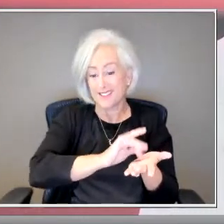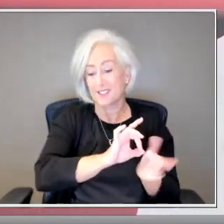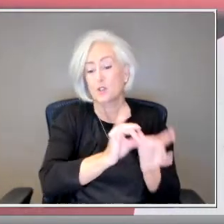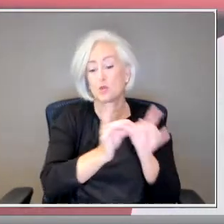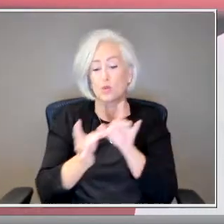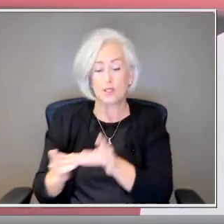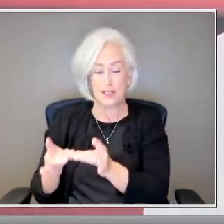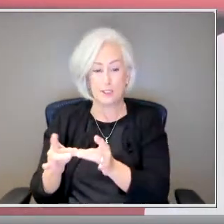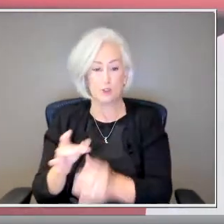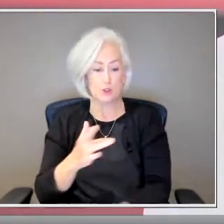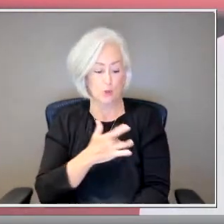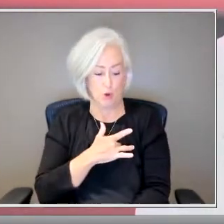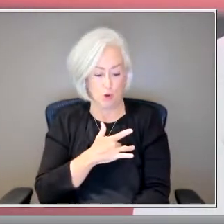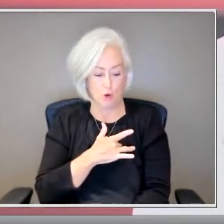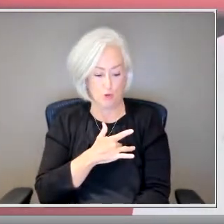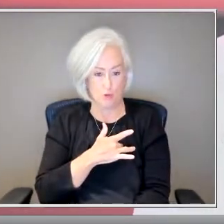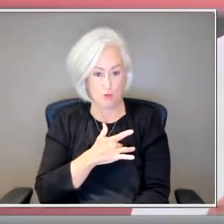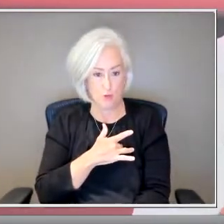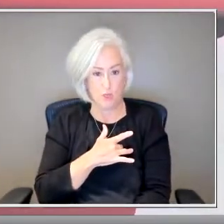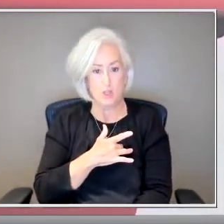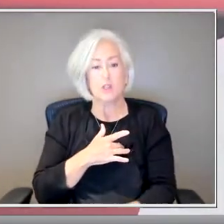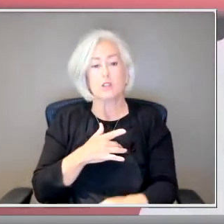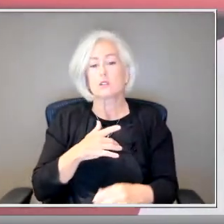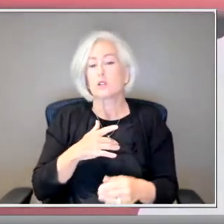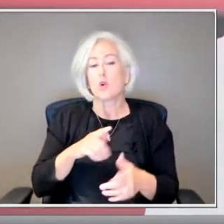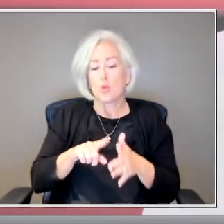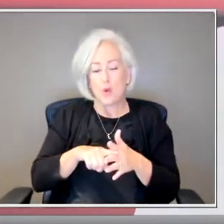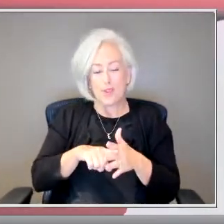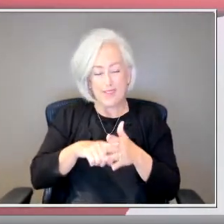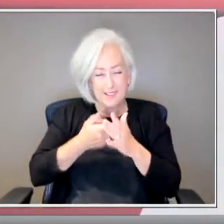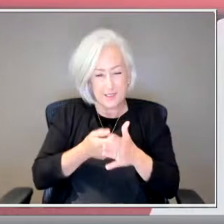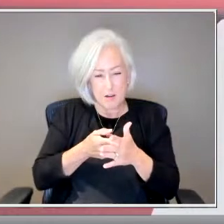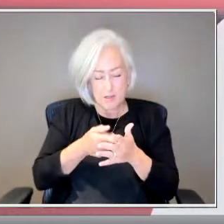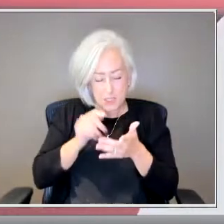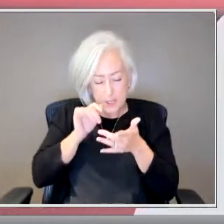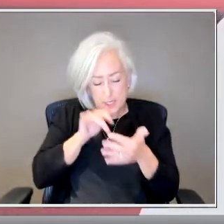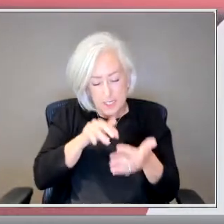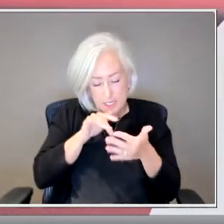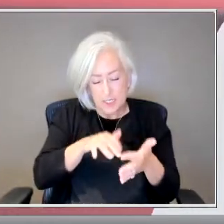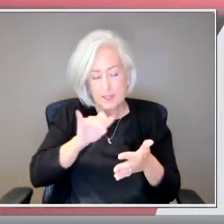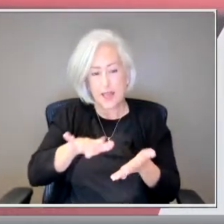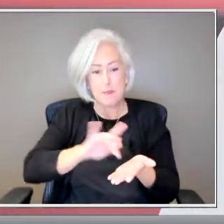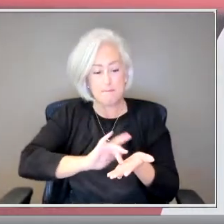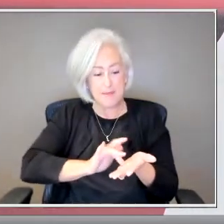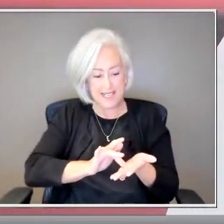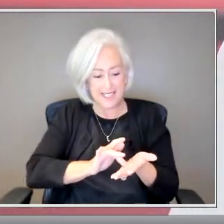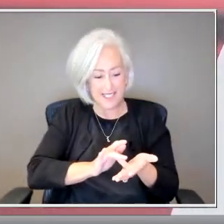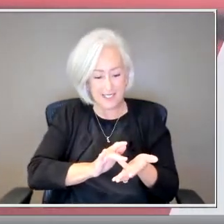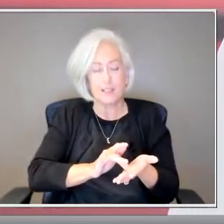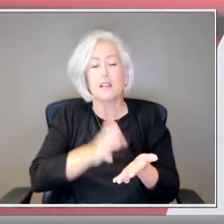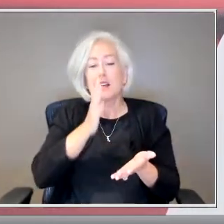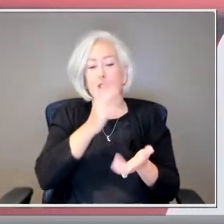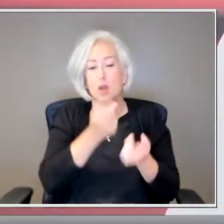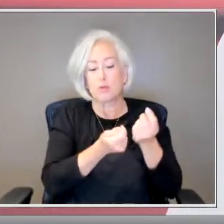development. So they kind of weed out the obvious losers. But cancer treatment